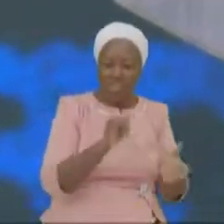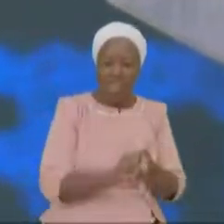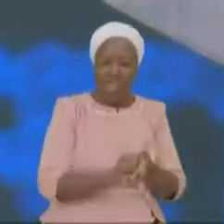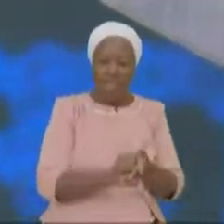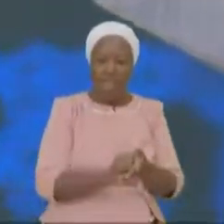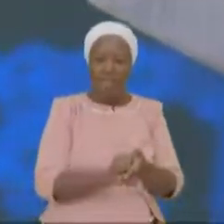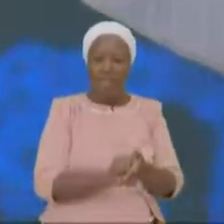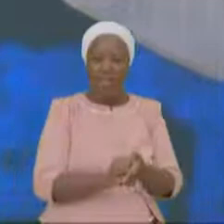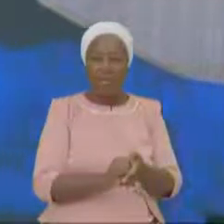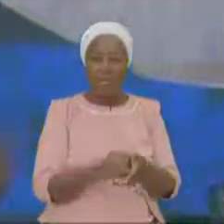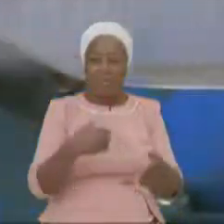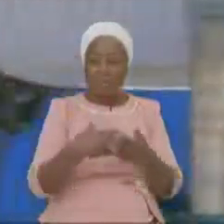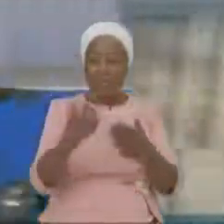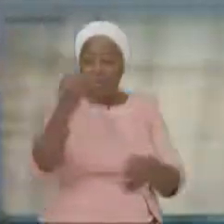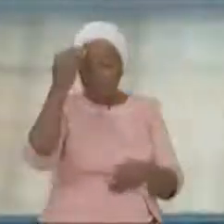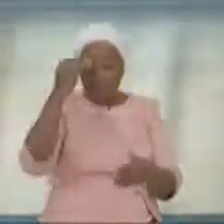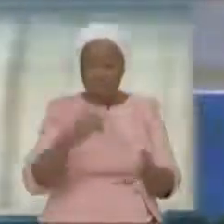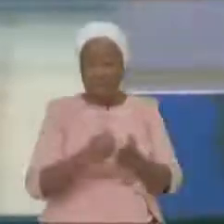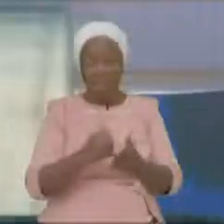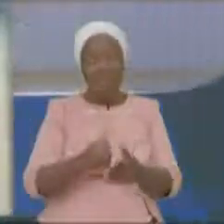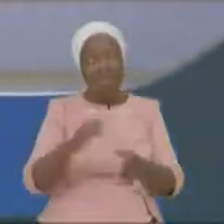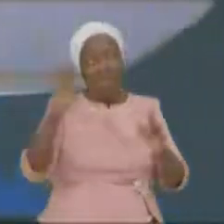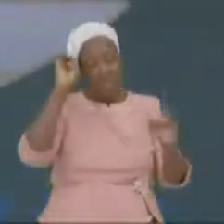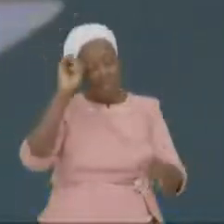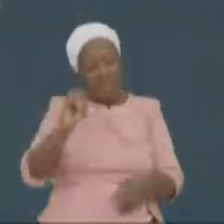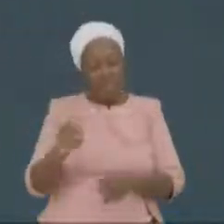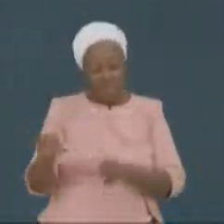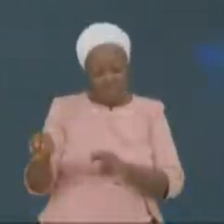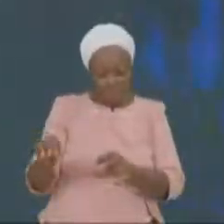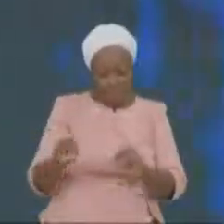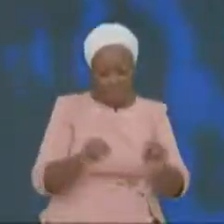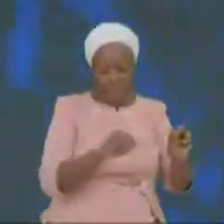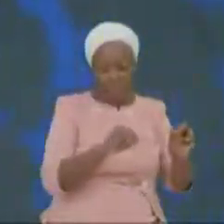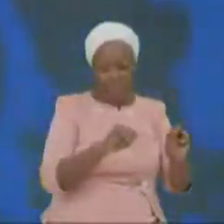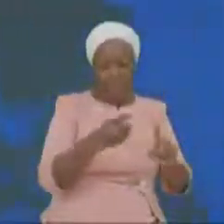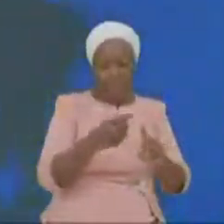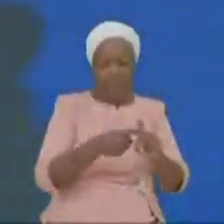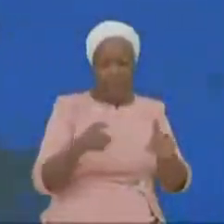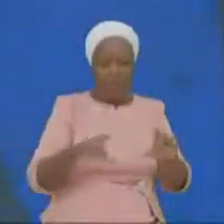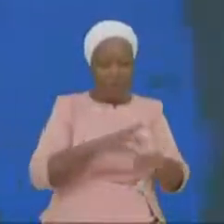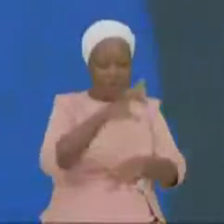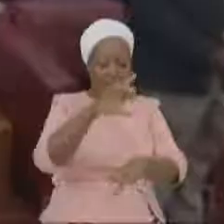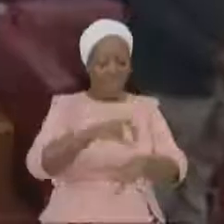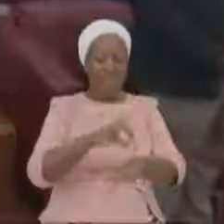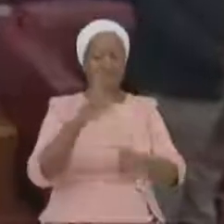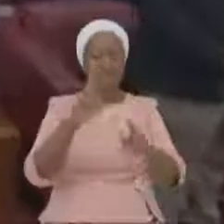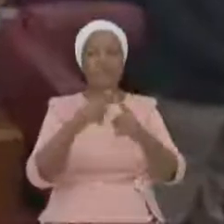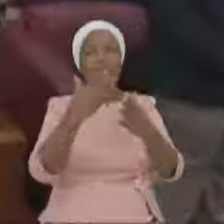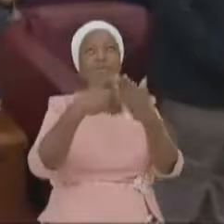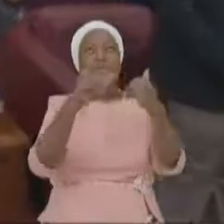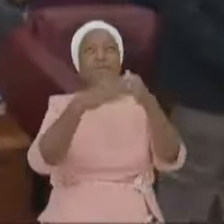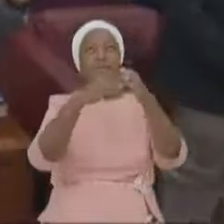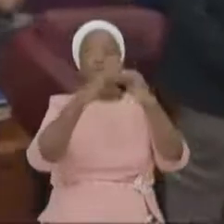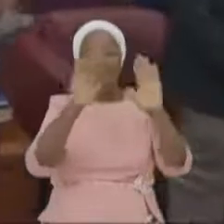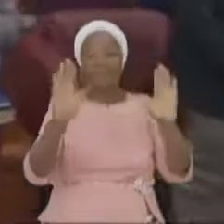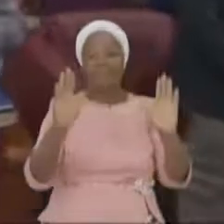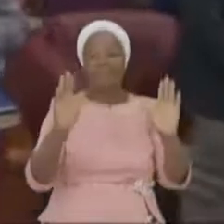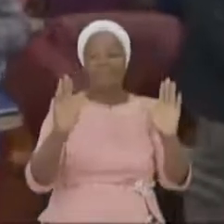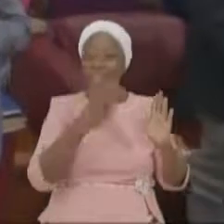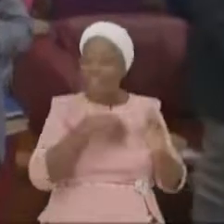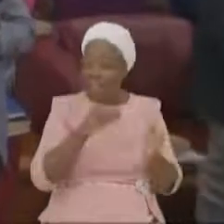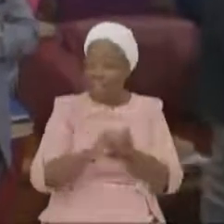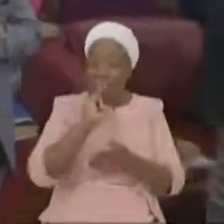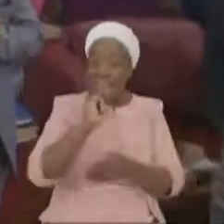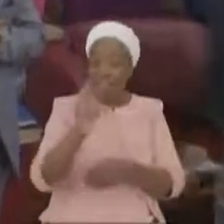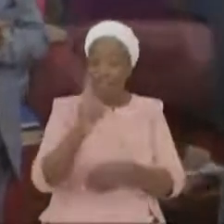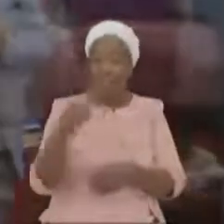sudden, he moved from earth to heaven. And that's where we're going to